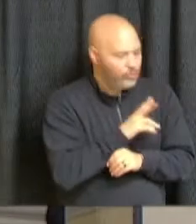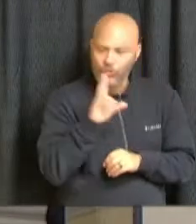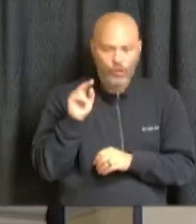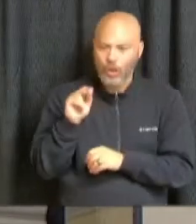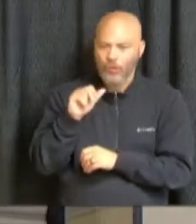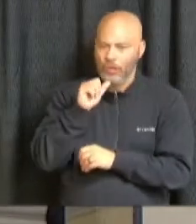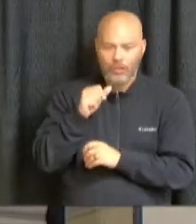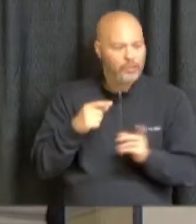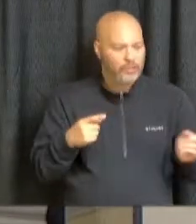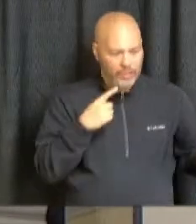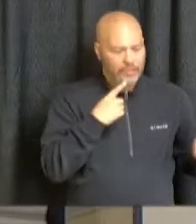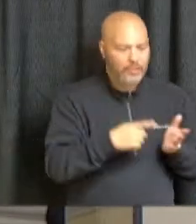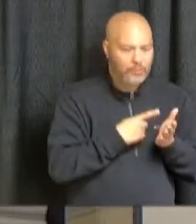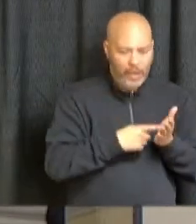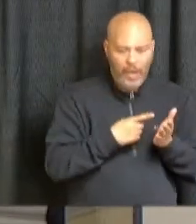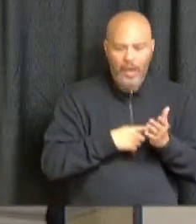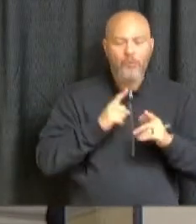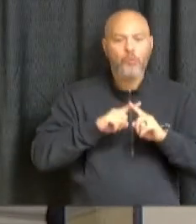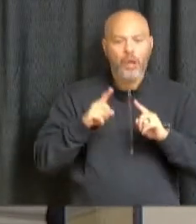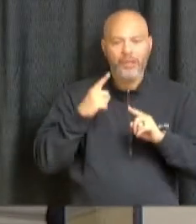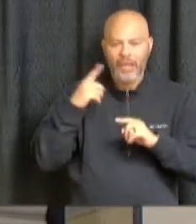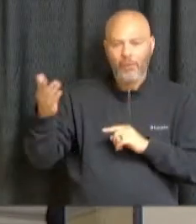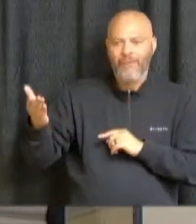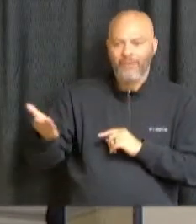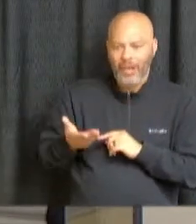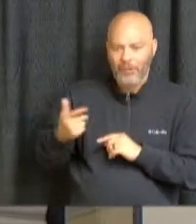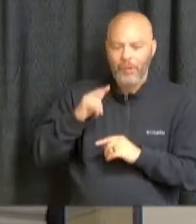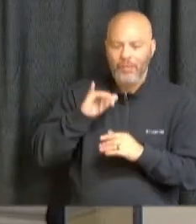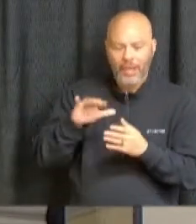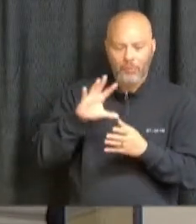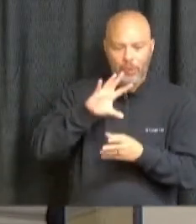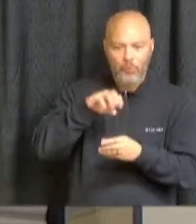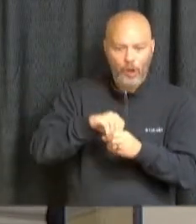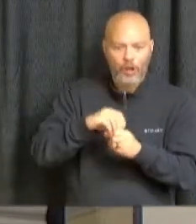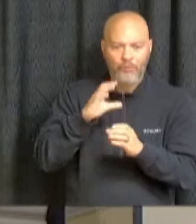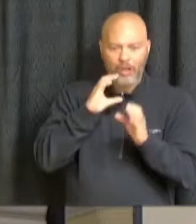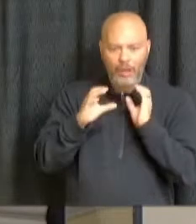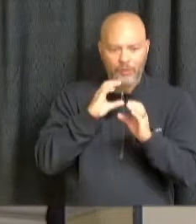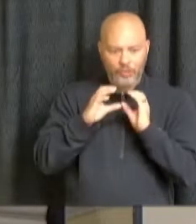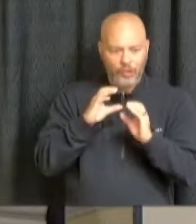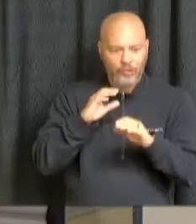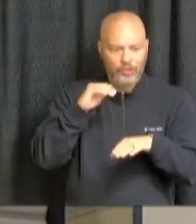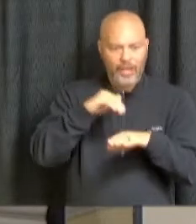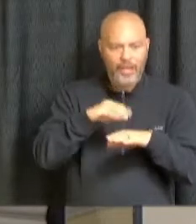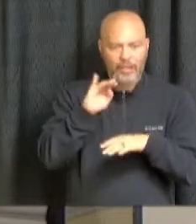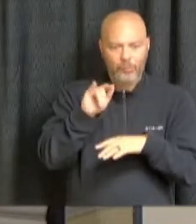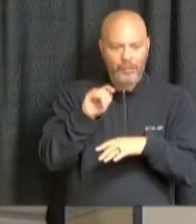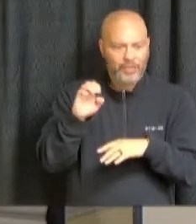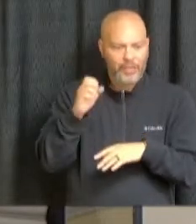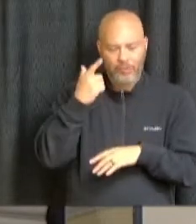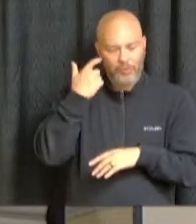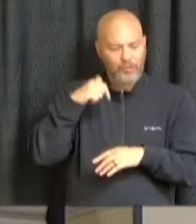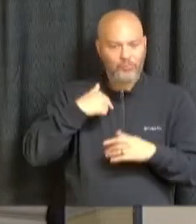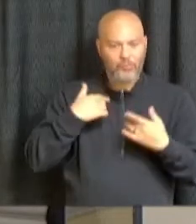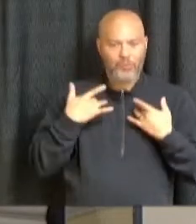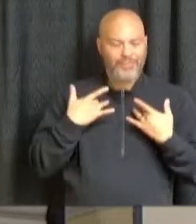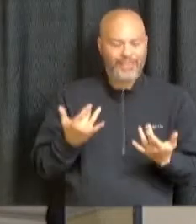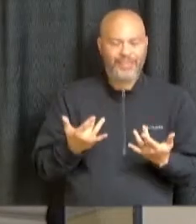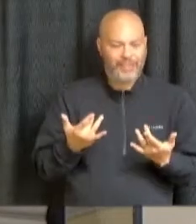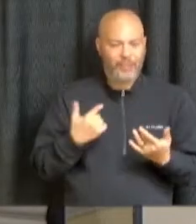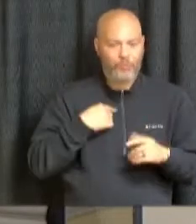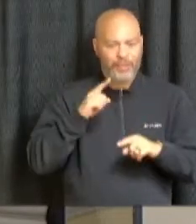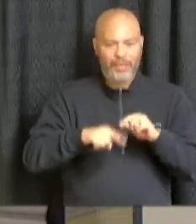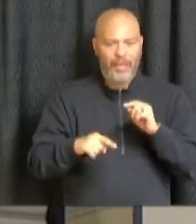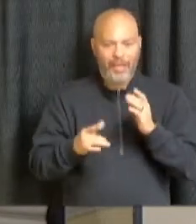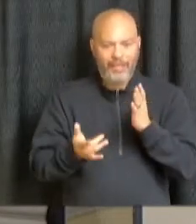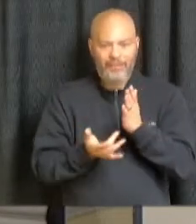not. Sometimes. But they would invite him, and that would be part of the conversation at the committee, because we don't technically